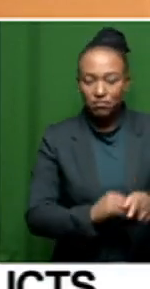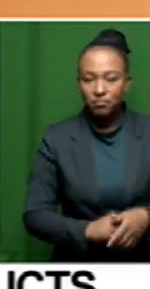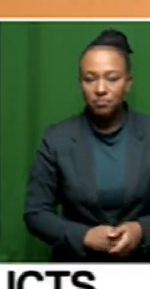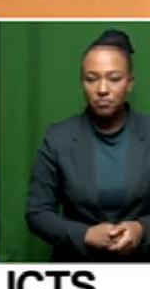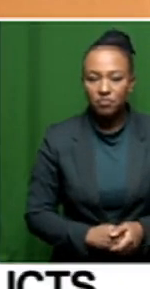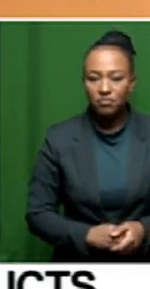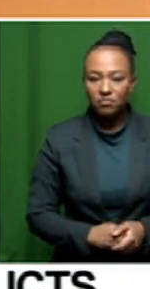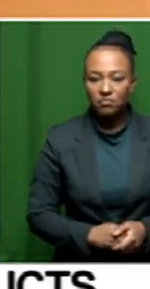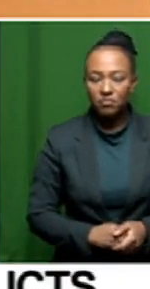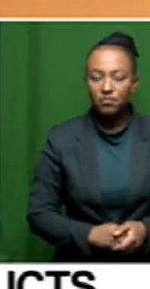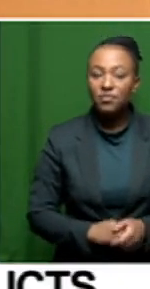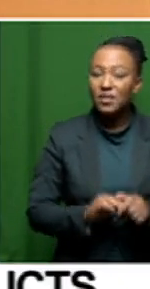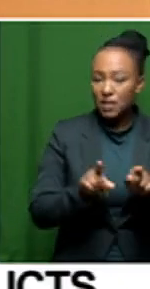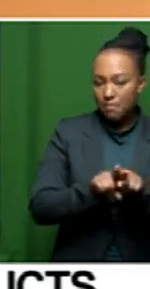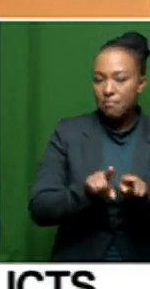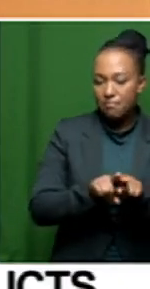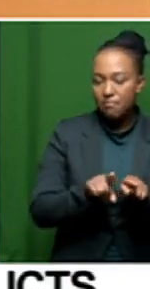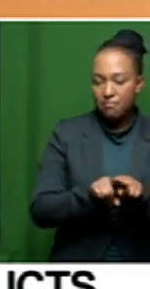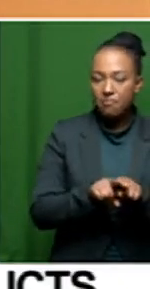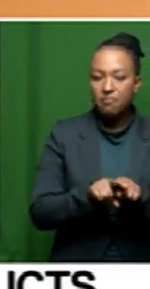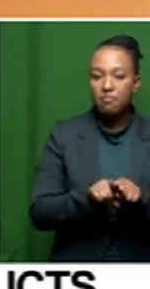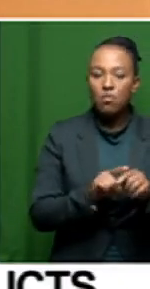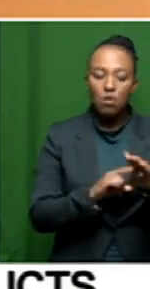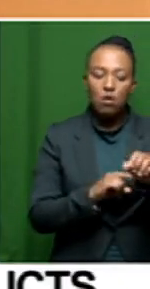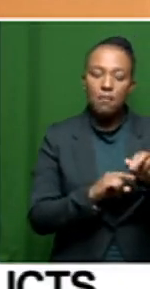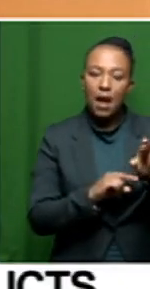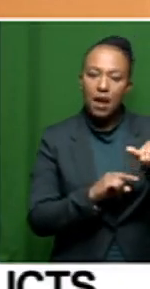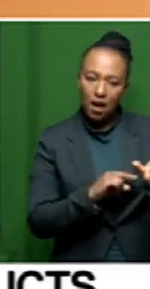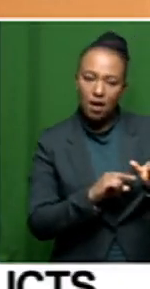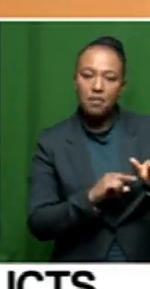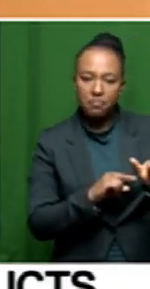So same apply at Chris Hani Hospital.